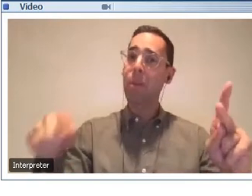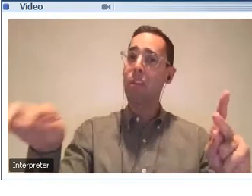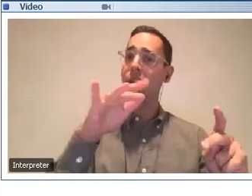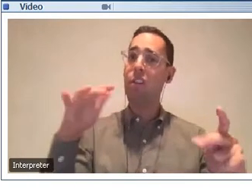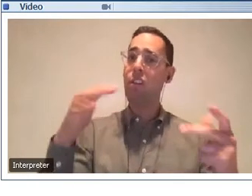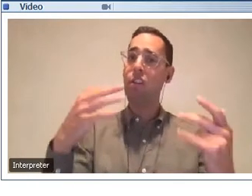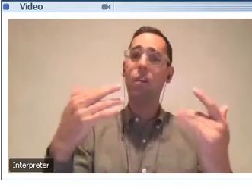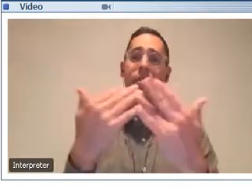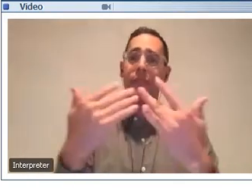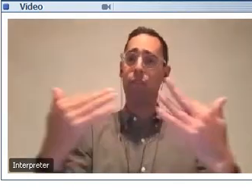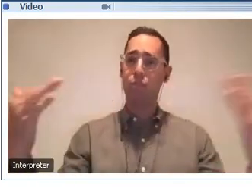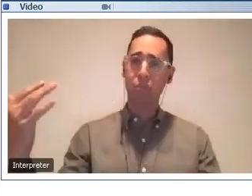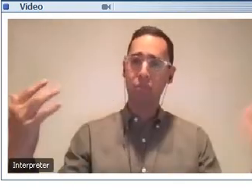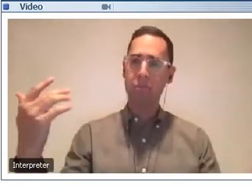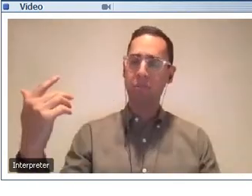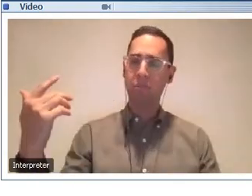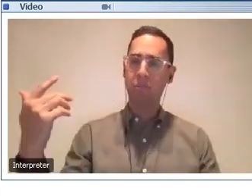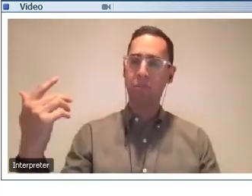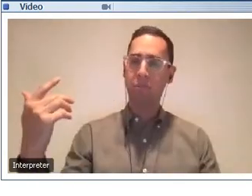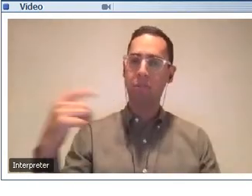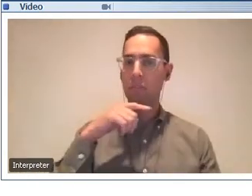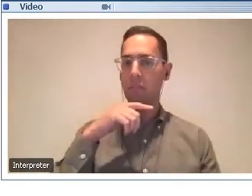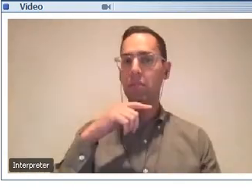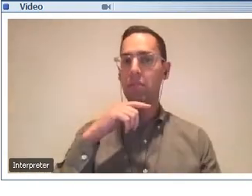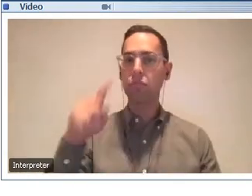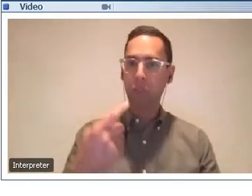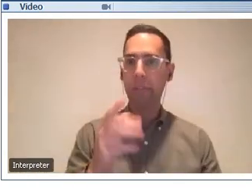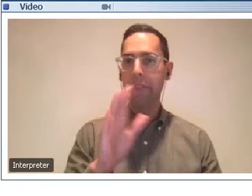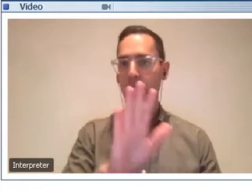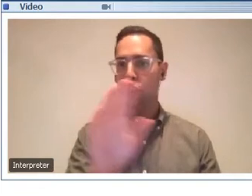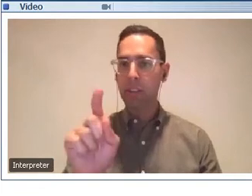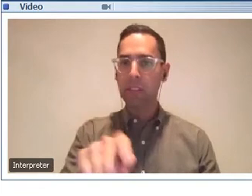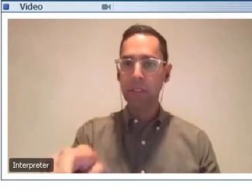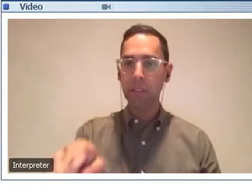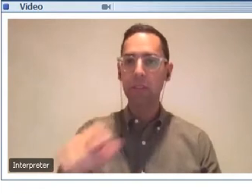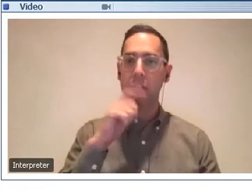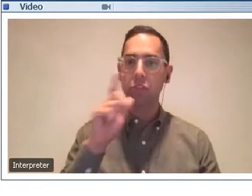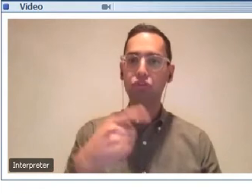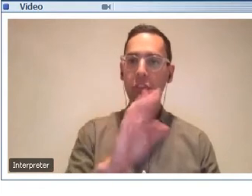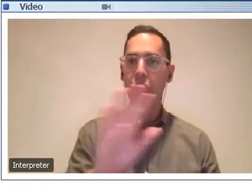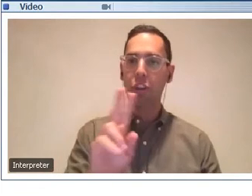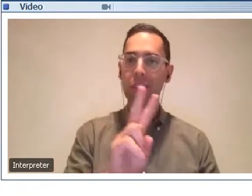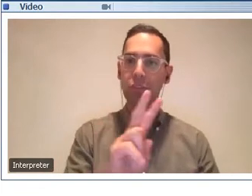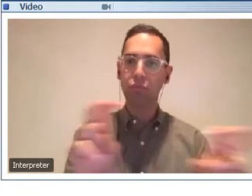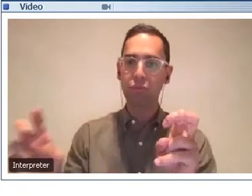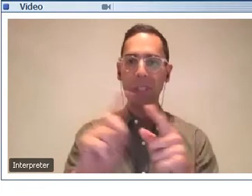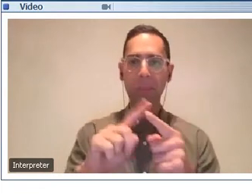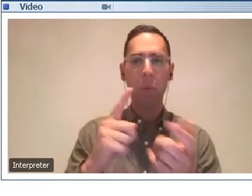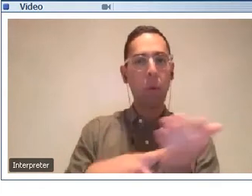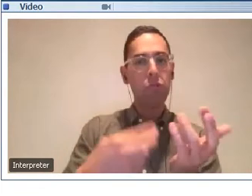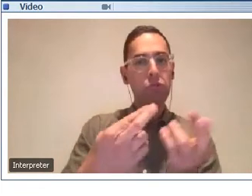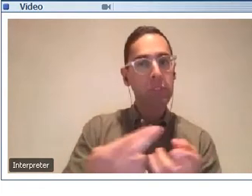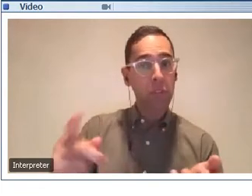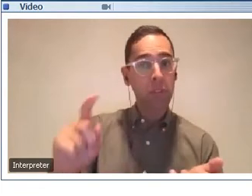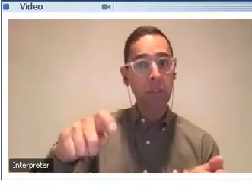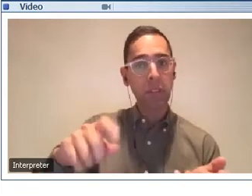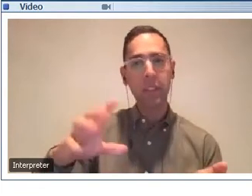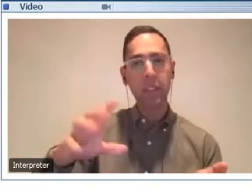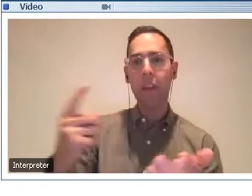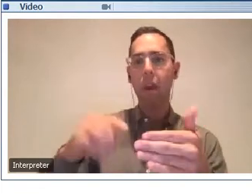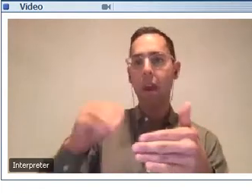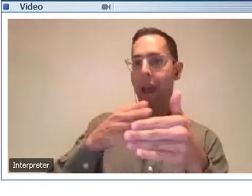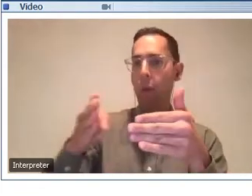issue, it's the resources available, and unfortunately often the outcomes that families and individuals